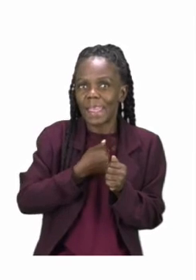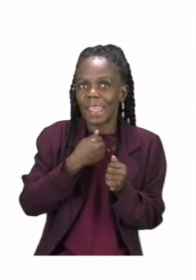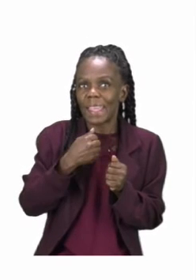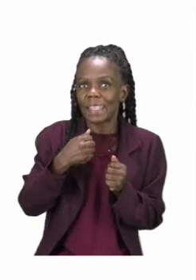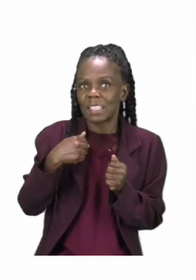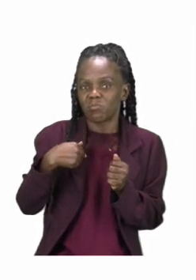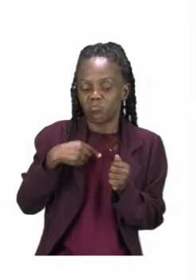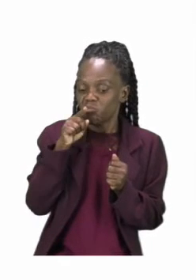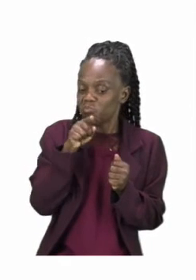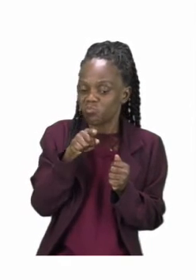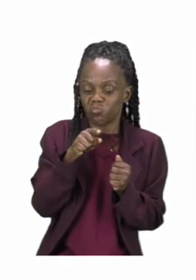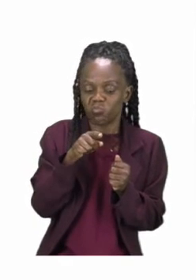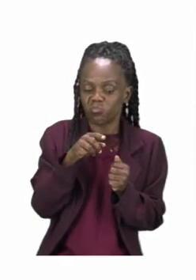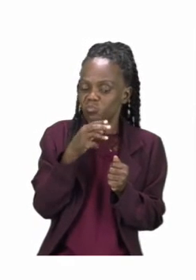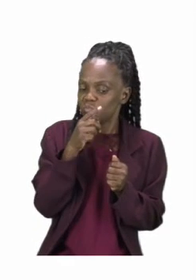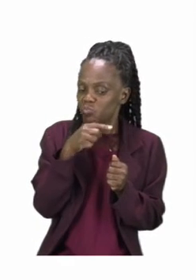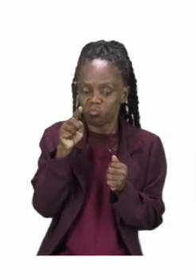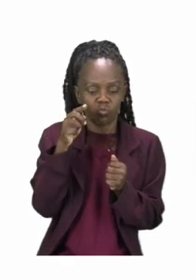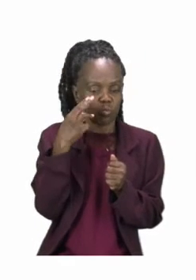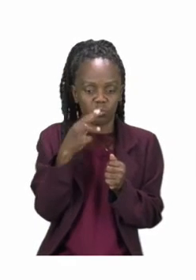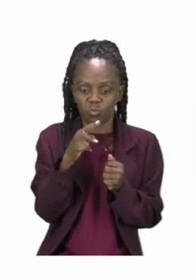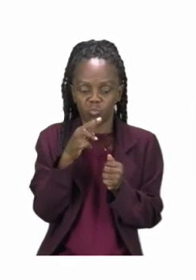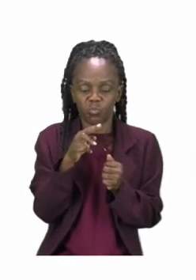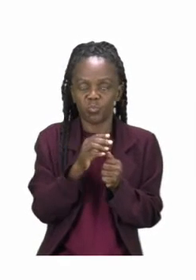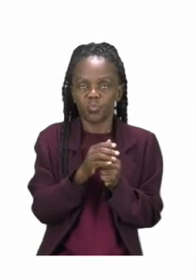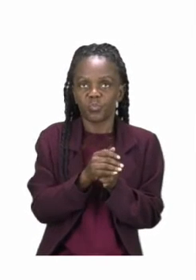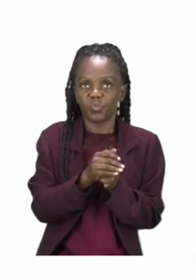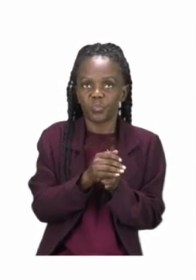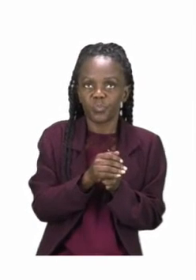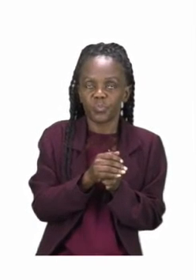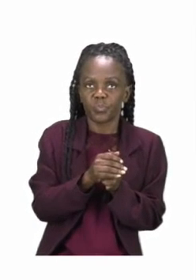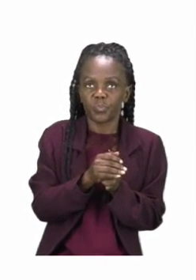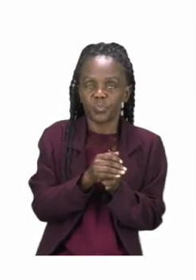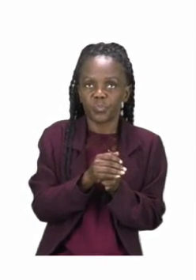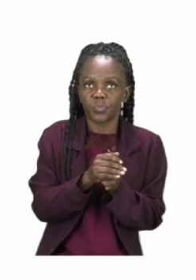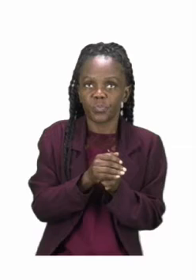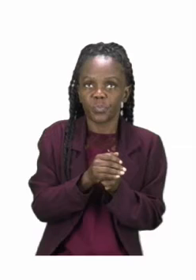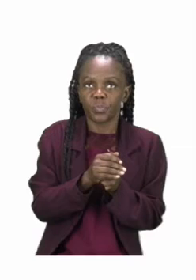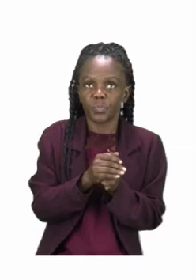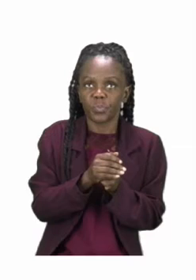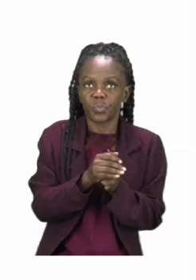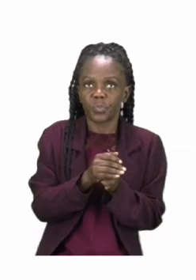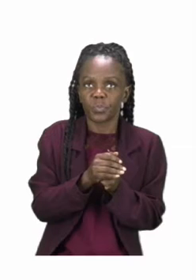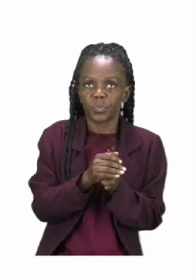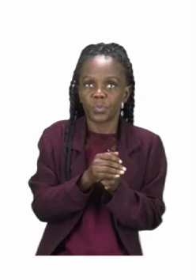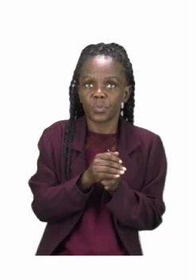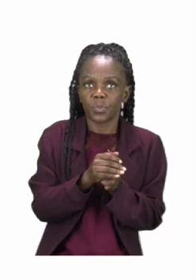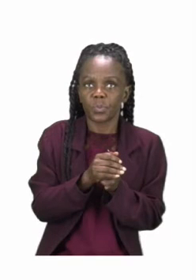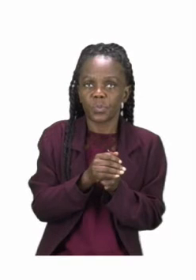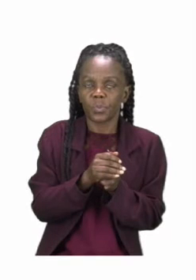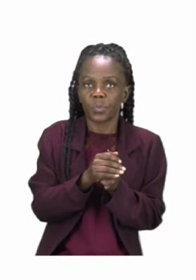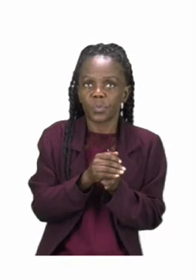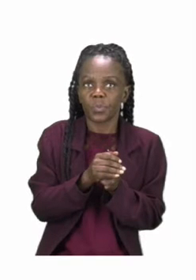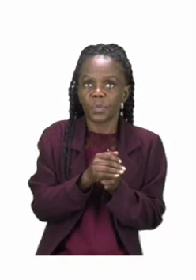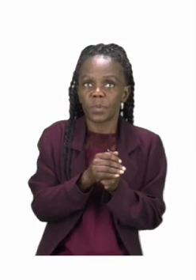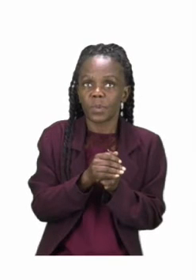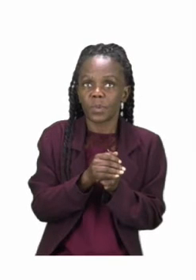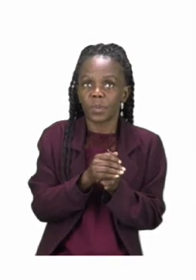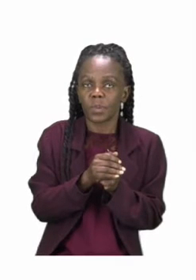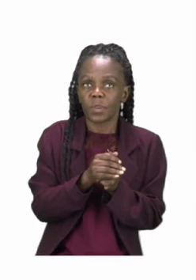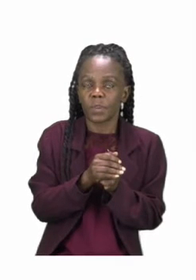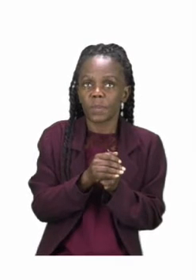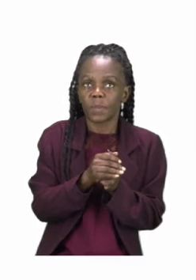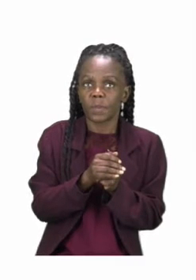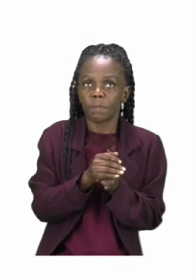sentence. The other thing you have to notice is that they are using the word they, which means you are